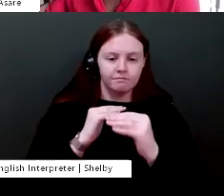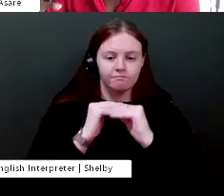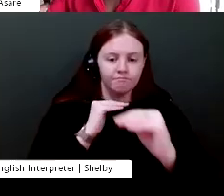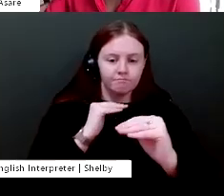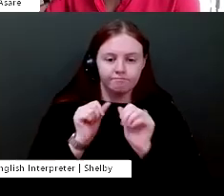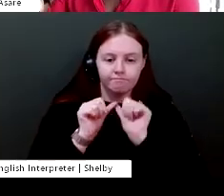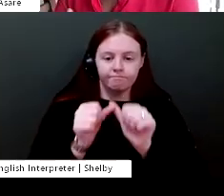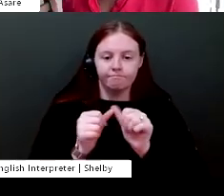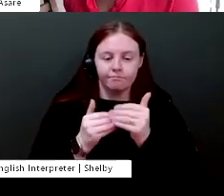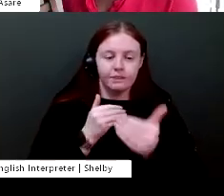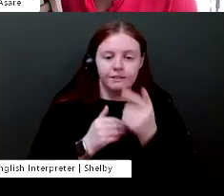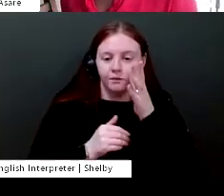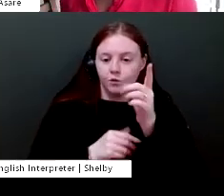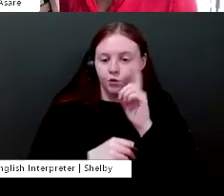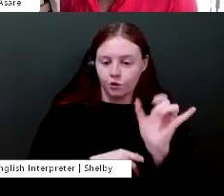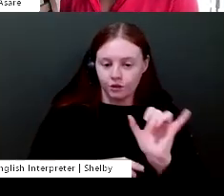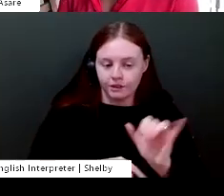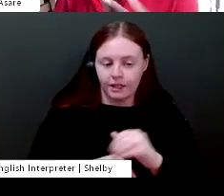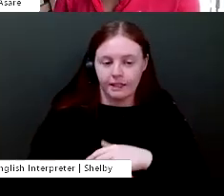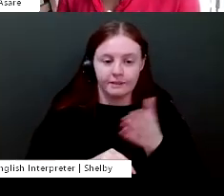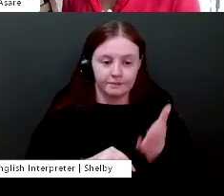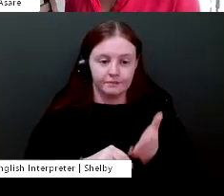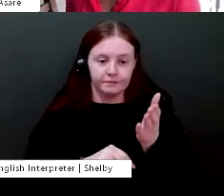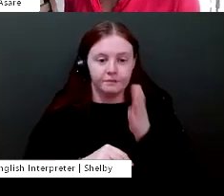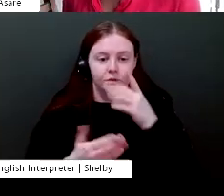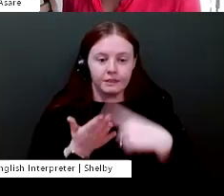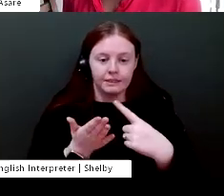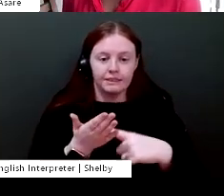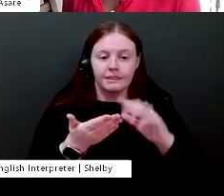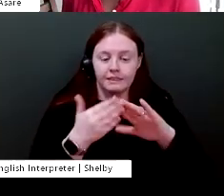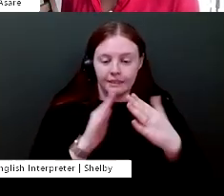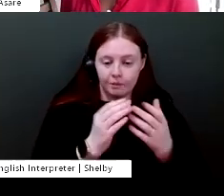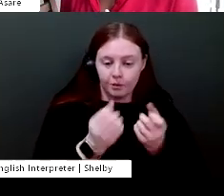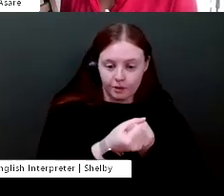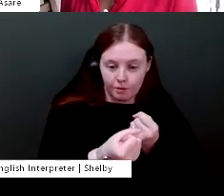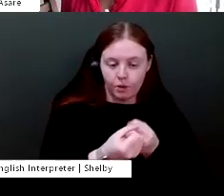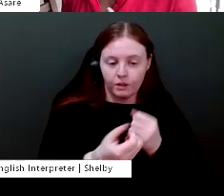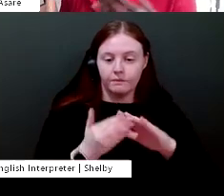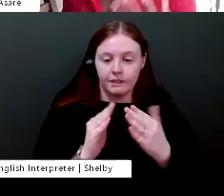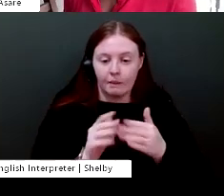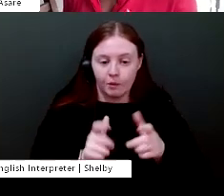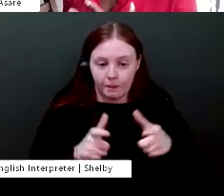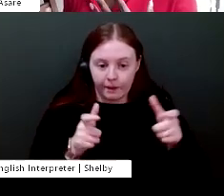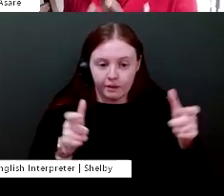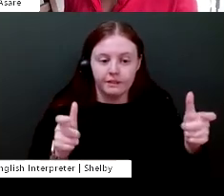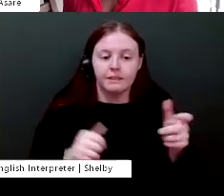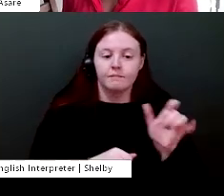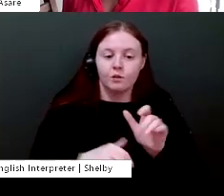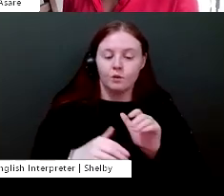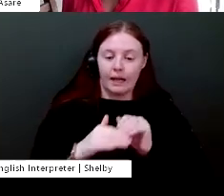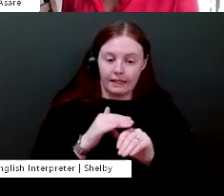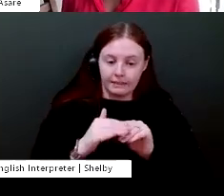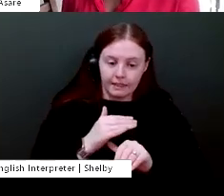and what's in the future. And here we really talk about community building and community supports, as well as having accessible and